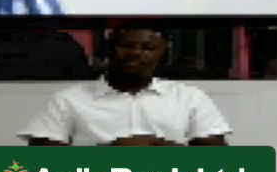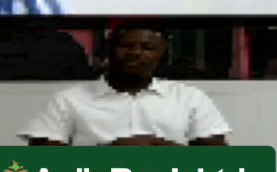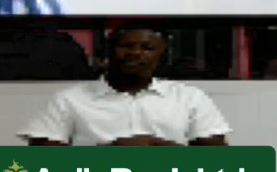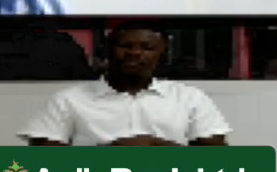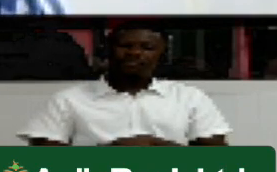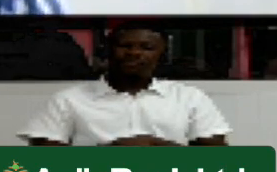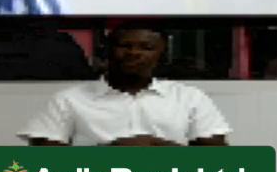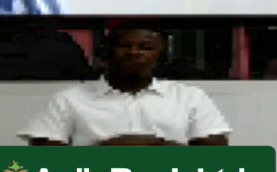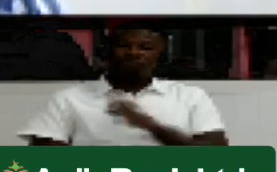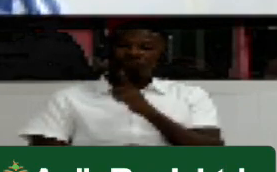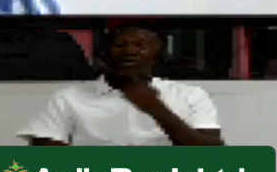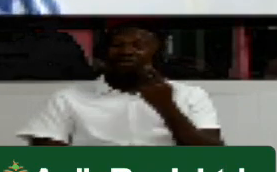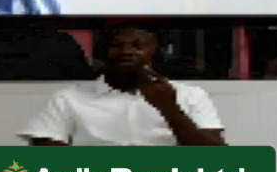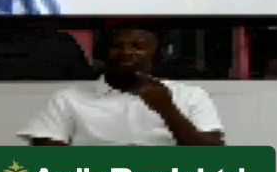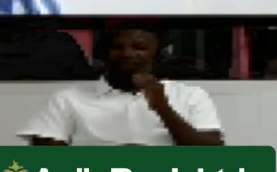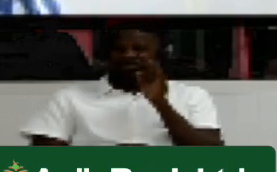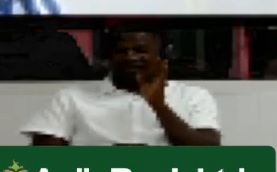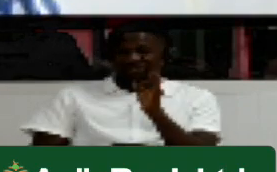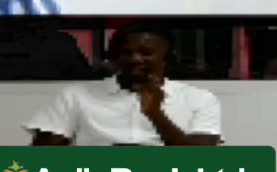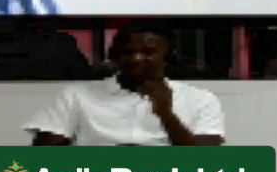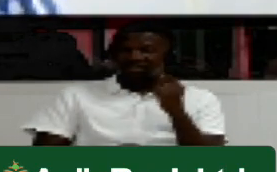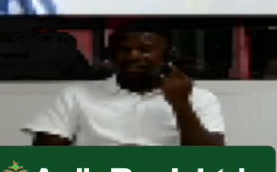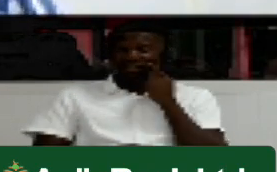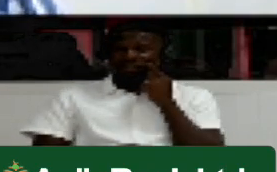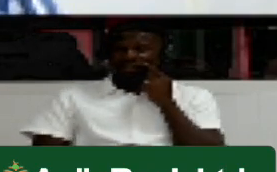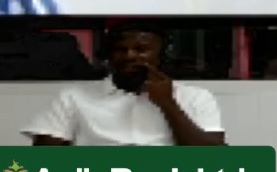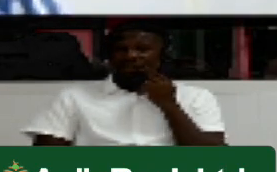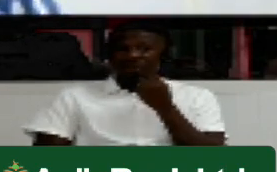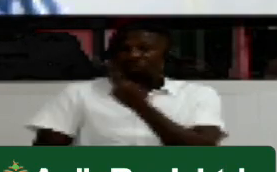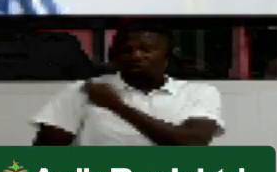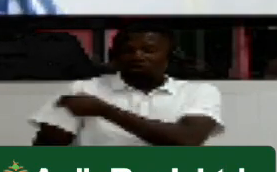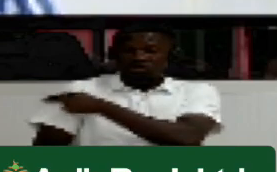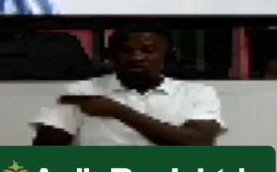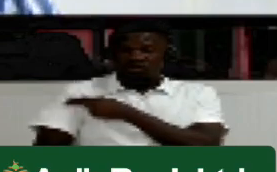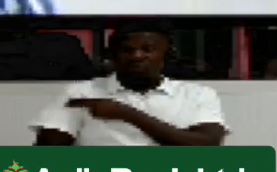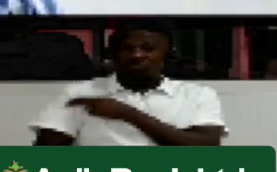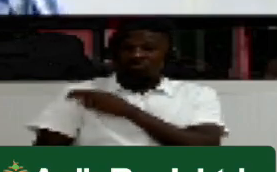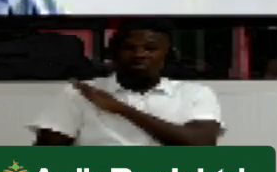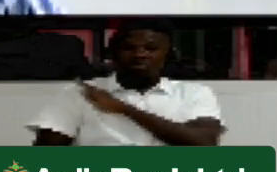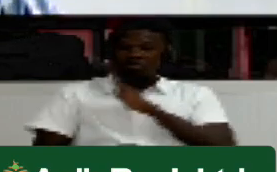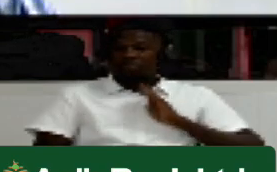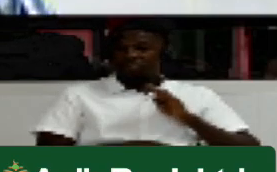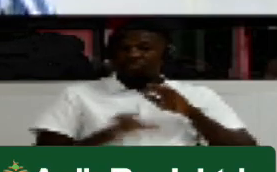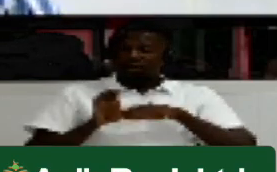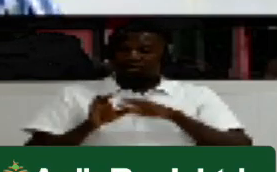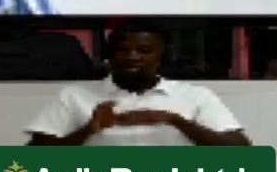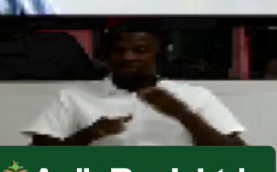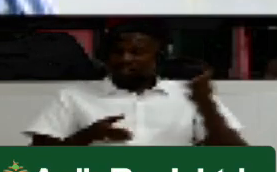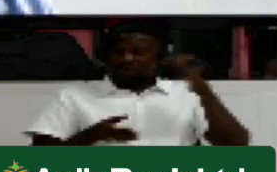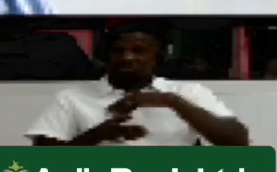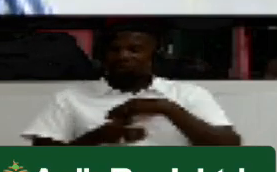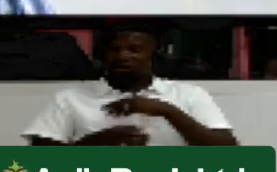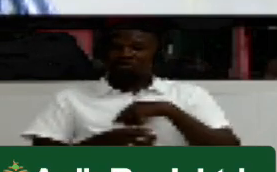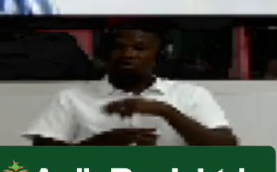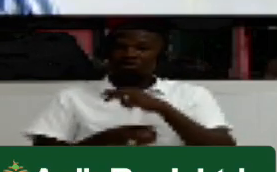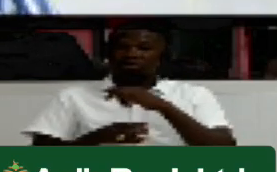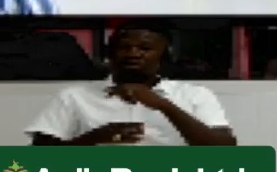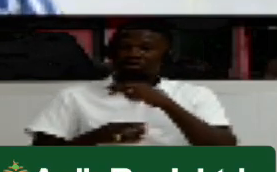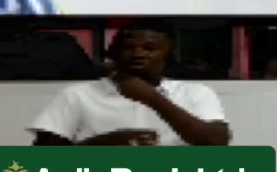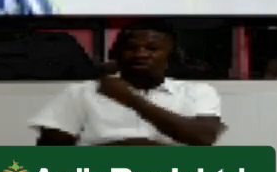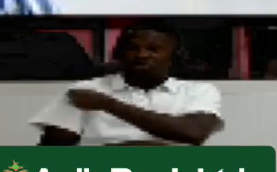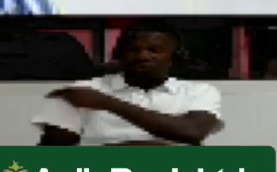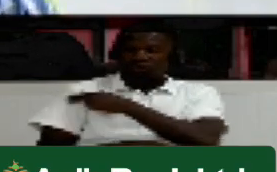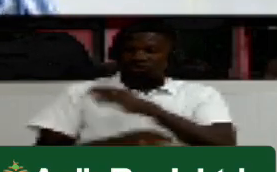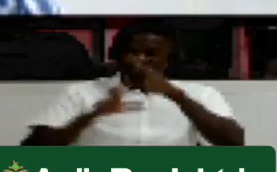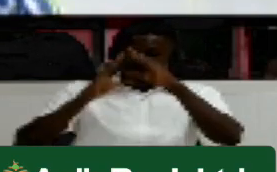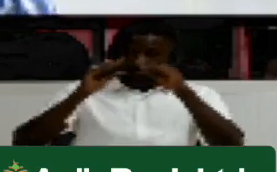It was one fine day that the hospital authorities just came in to our ward and called the